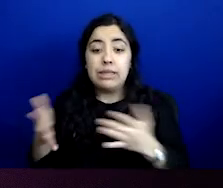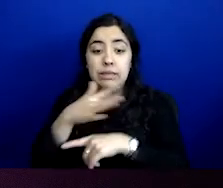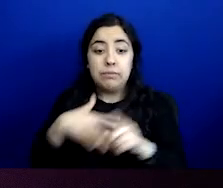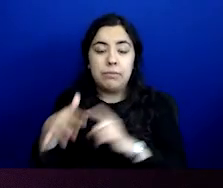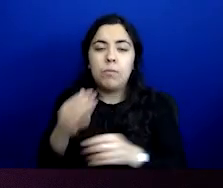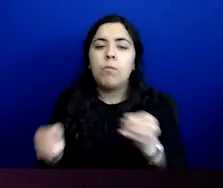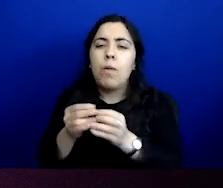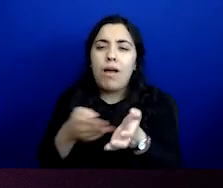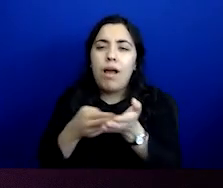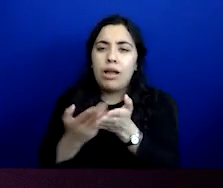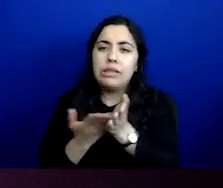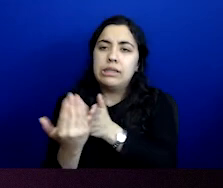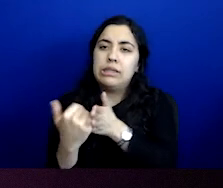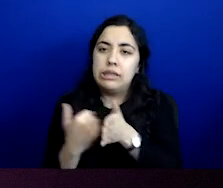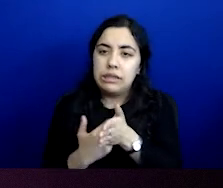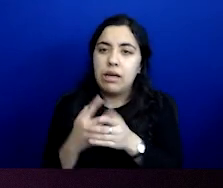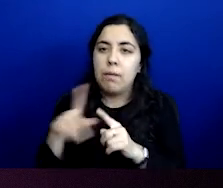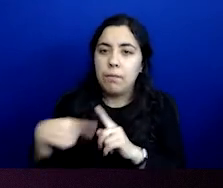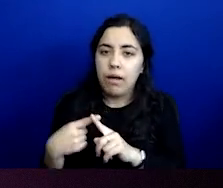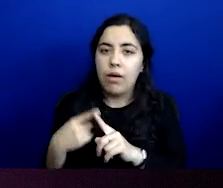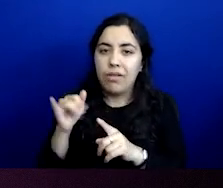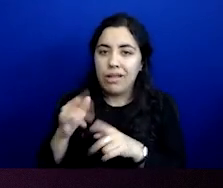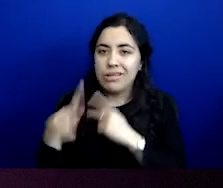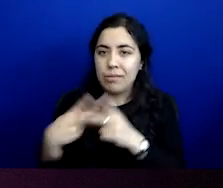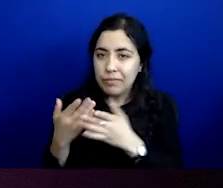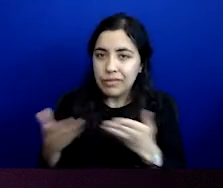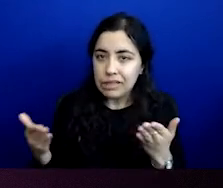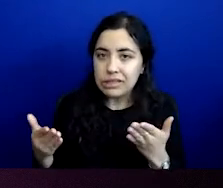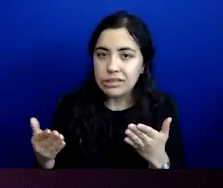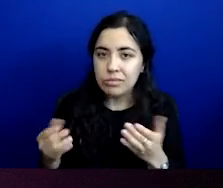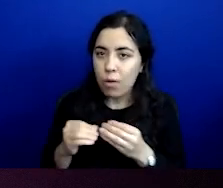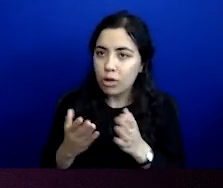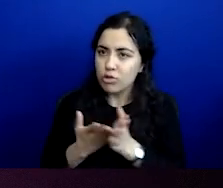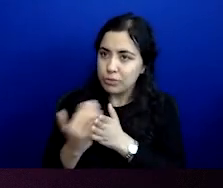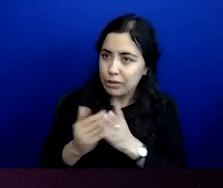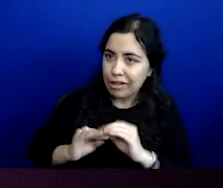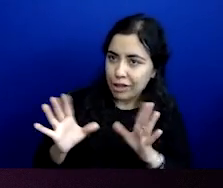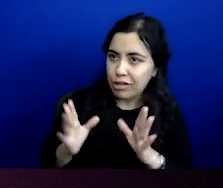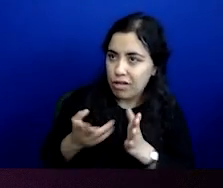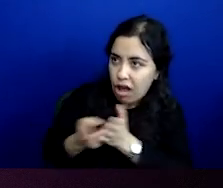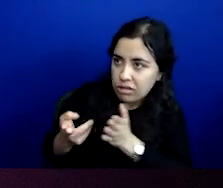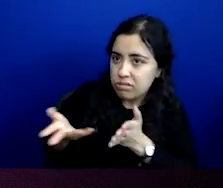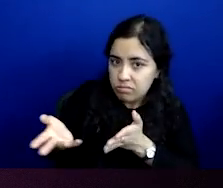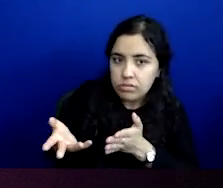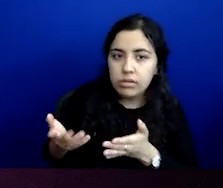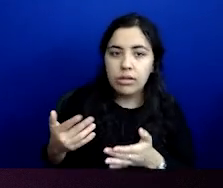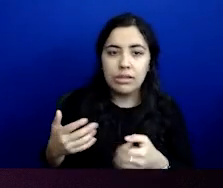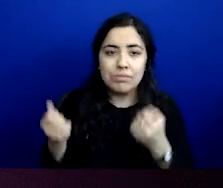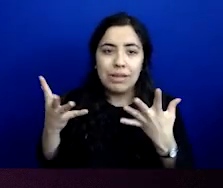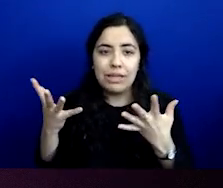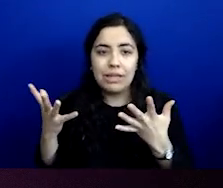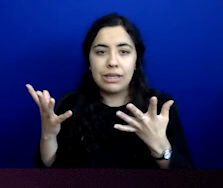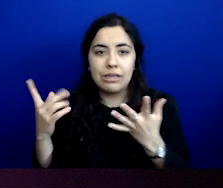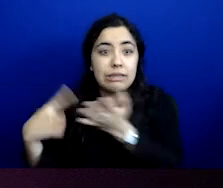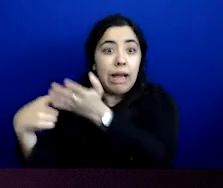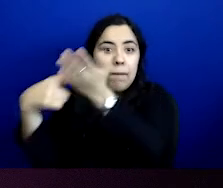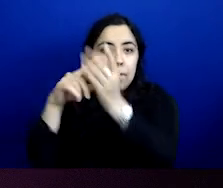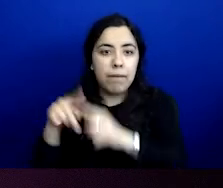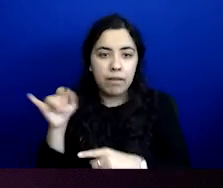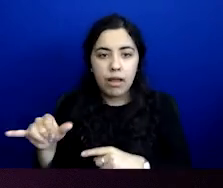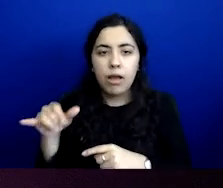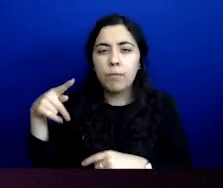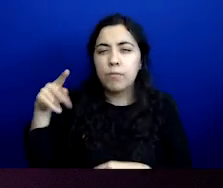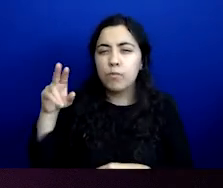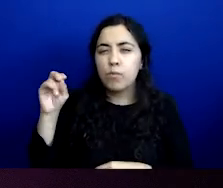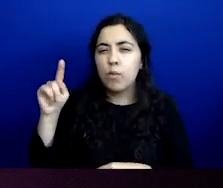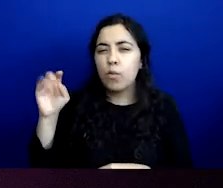more honesty about those sorts of things. There's too much hype right now still. Protocols are slower to build and